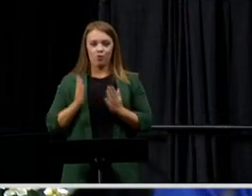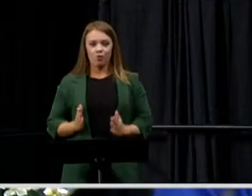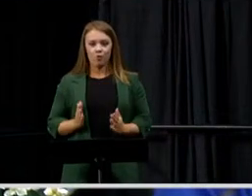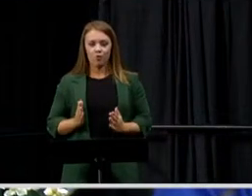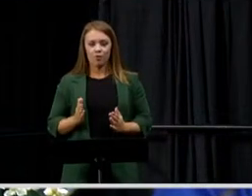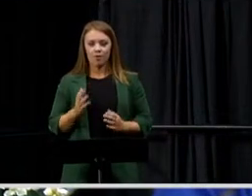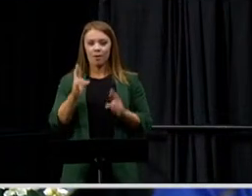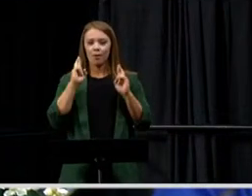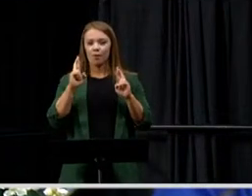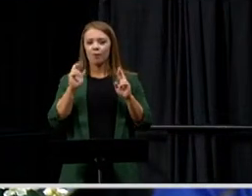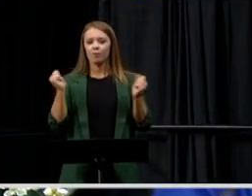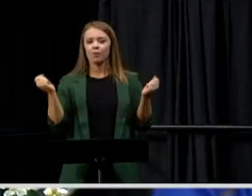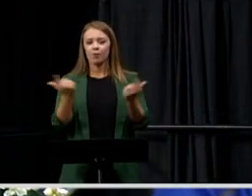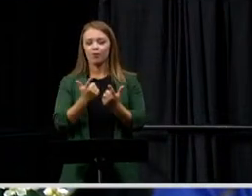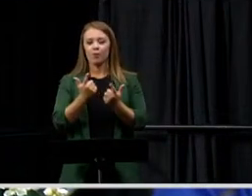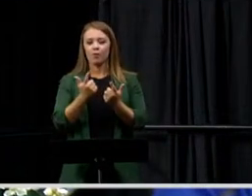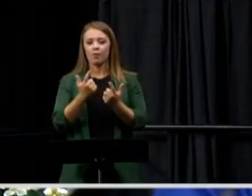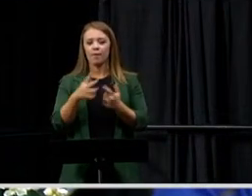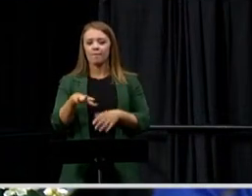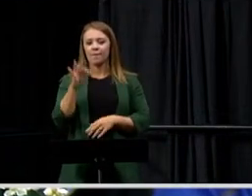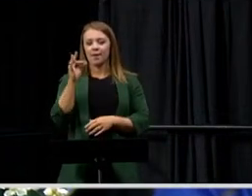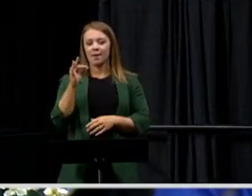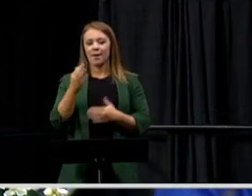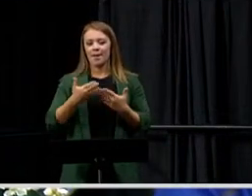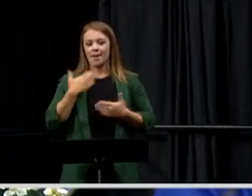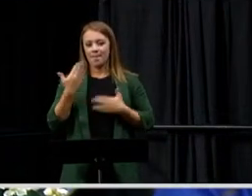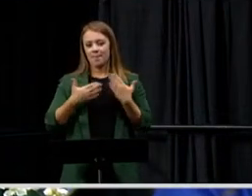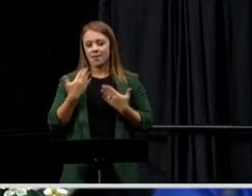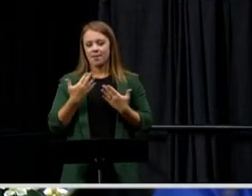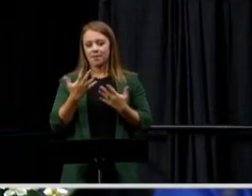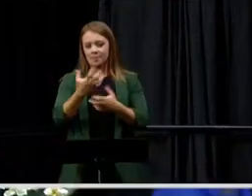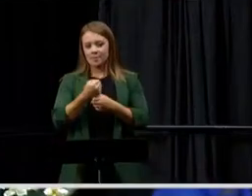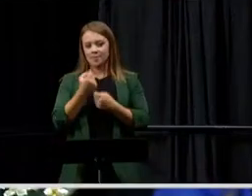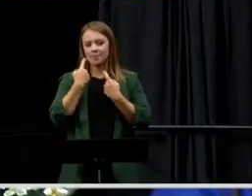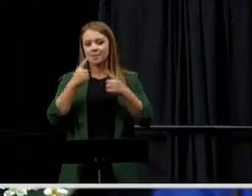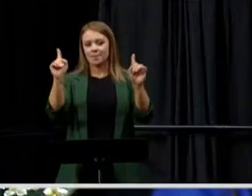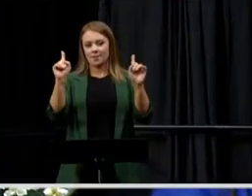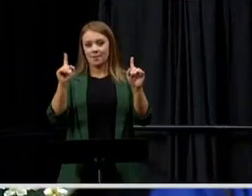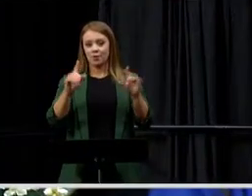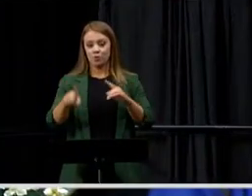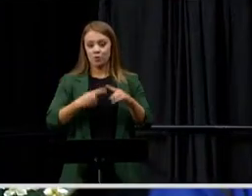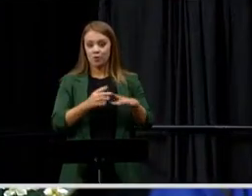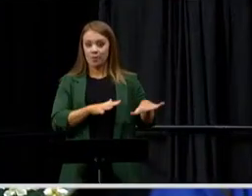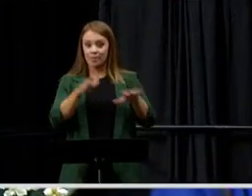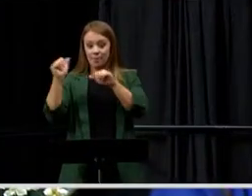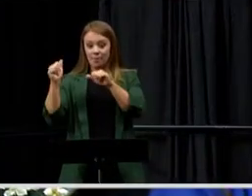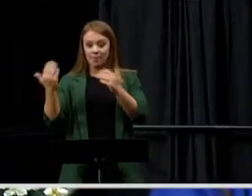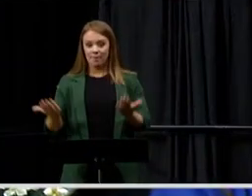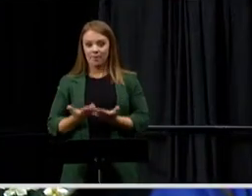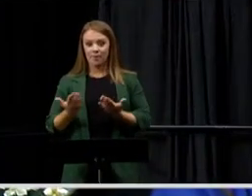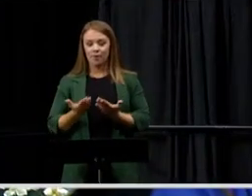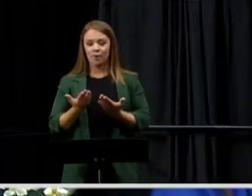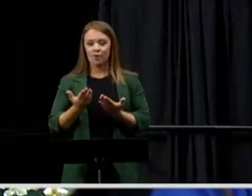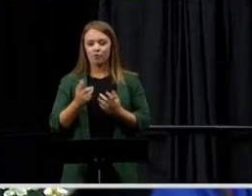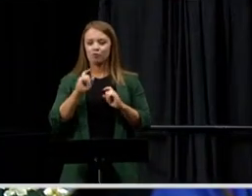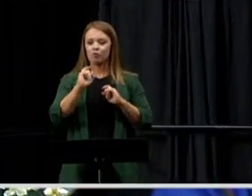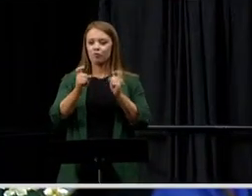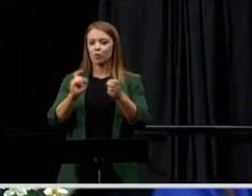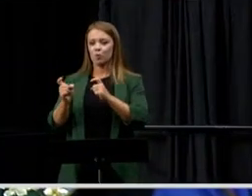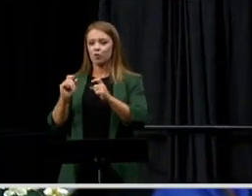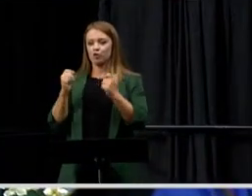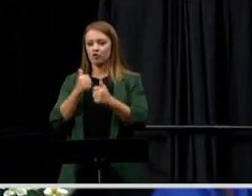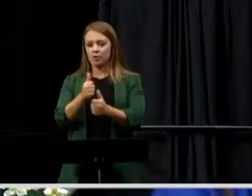one of you achieve success and find happiness. I hope that as you leave this arena, you reward yourself by becoming the best version of